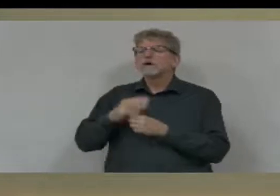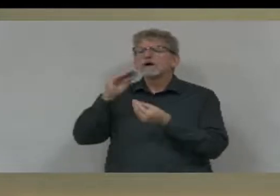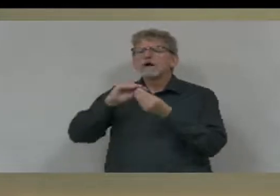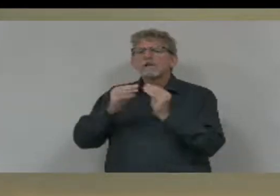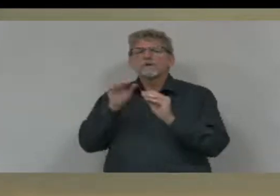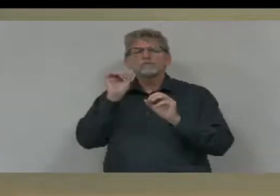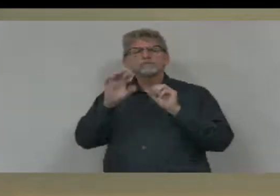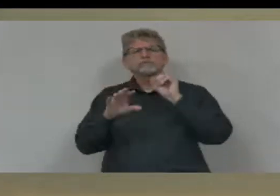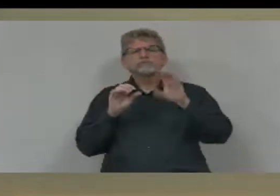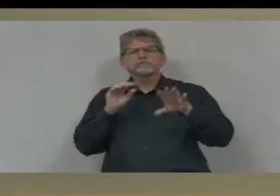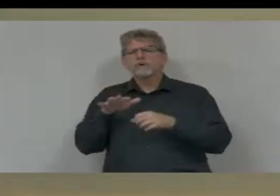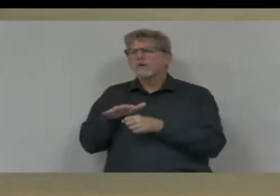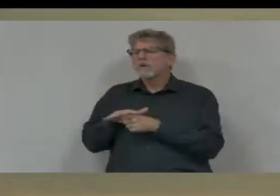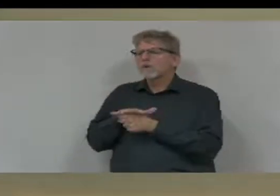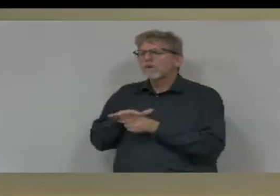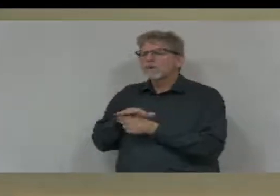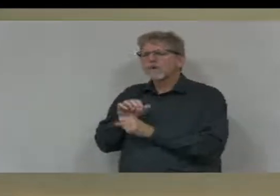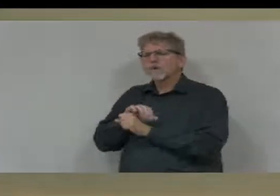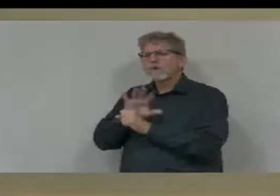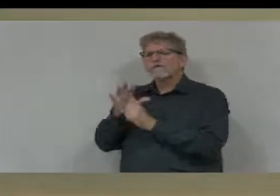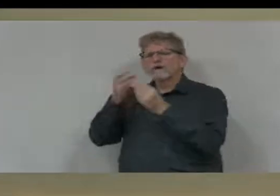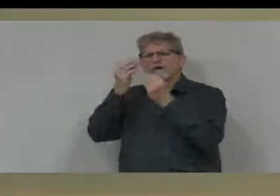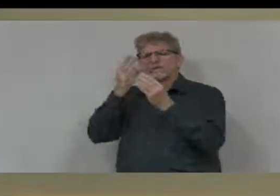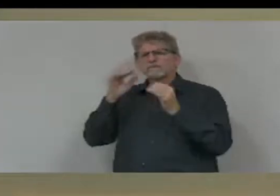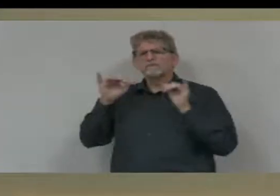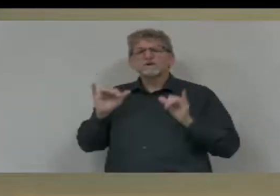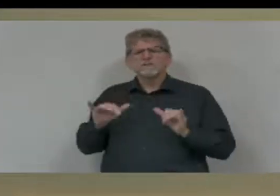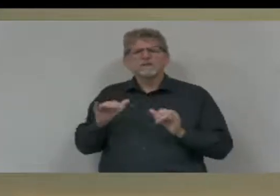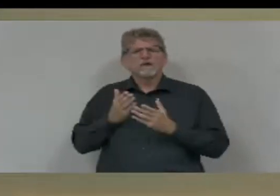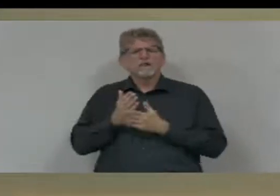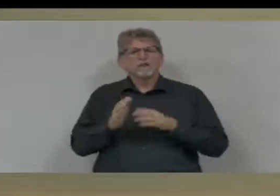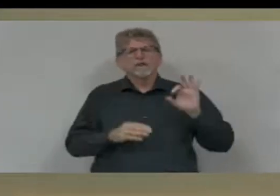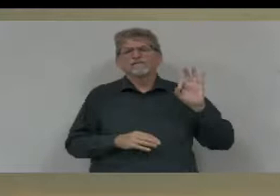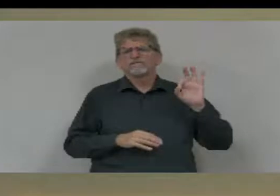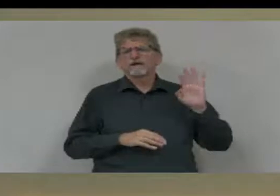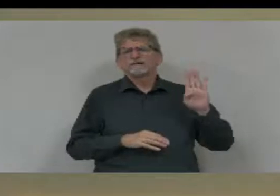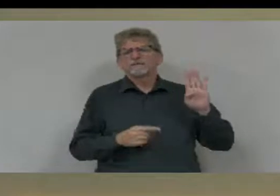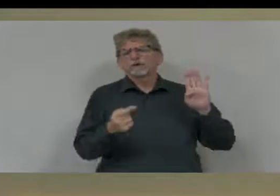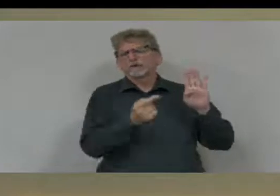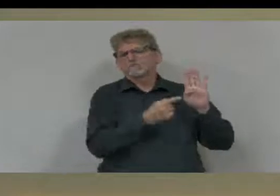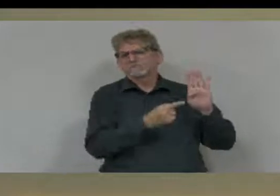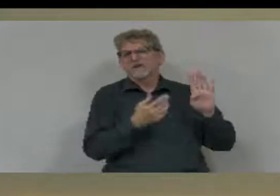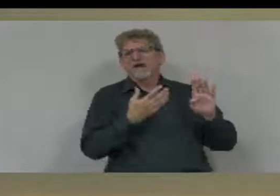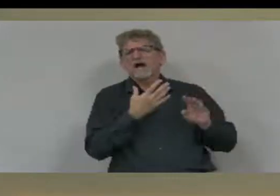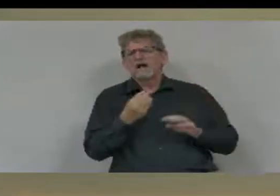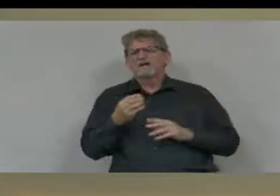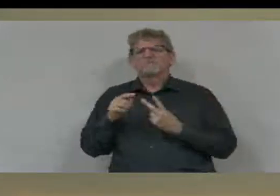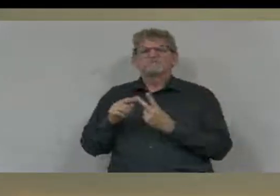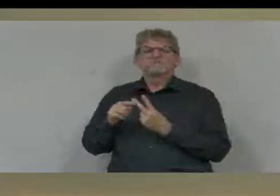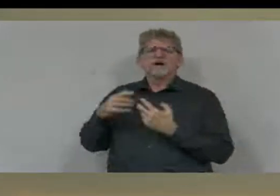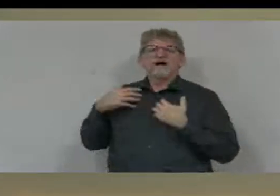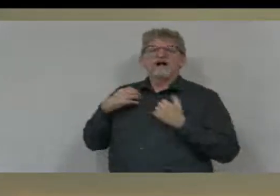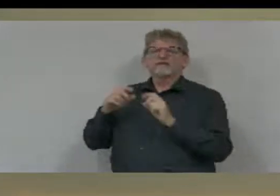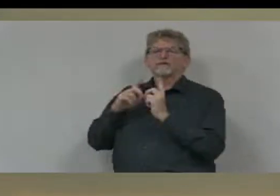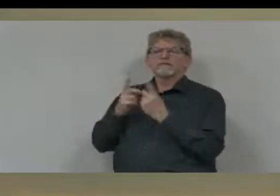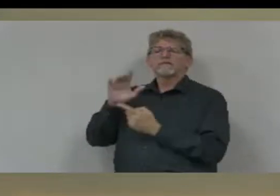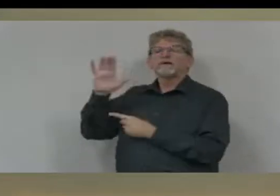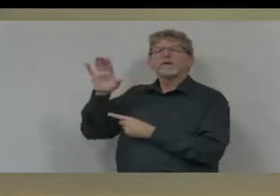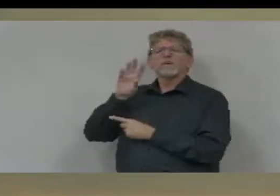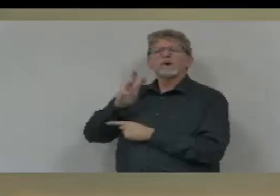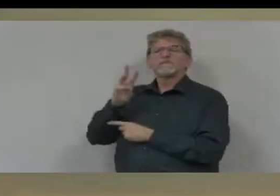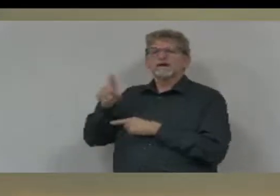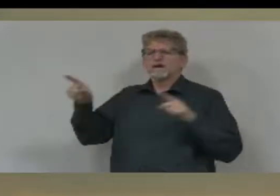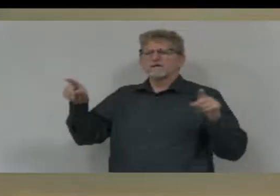situation through our Facebook page and through the County Health Department website. Certainly, if we